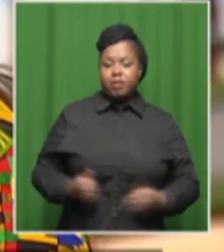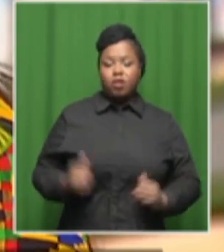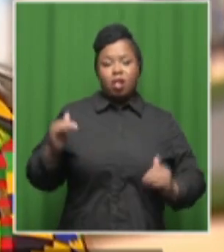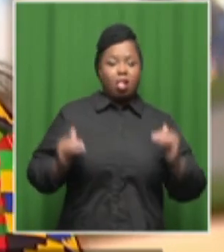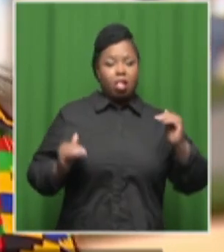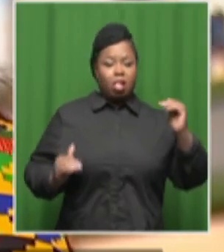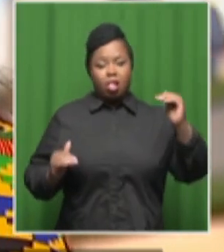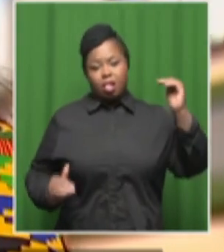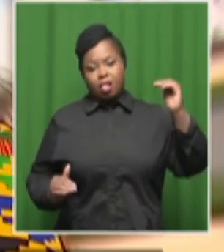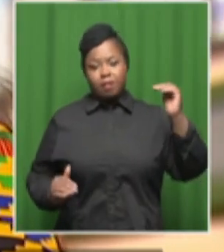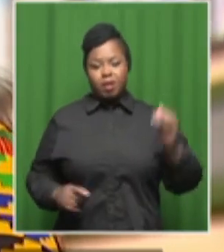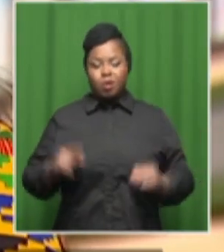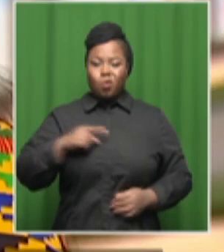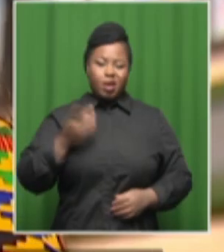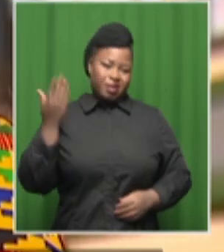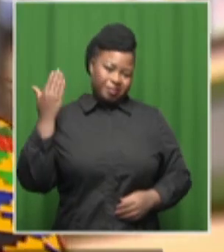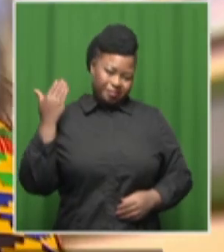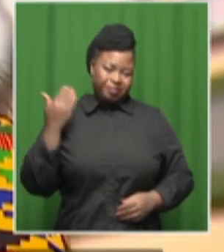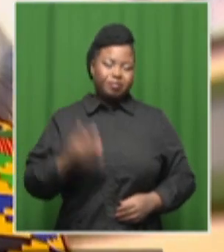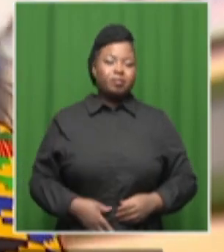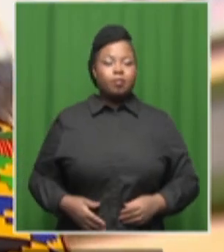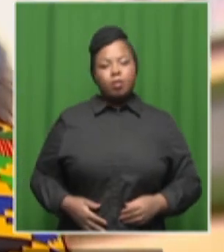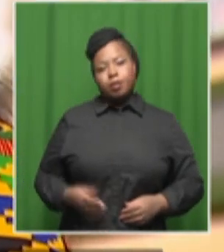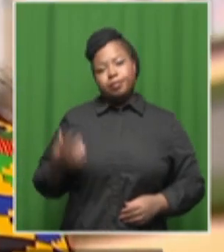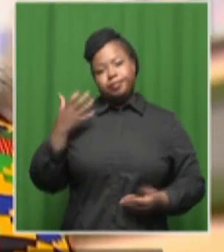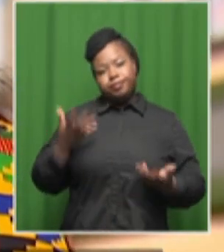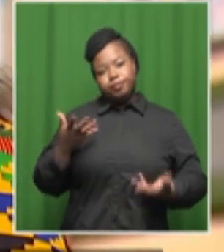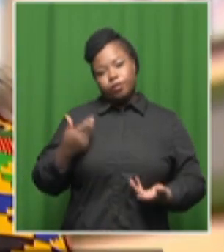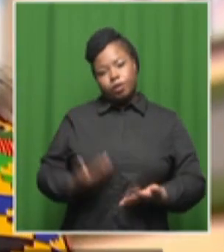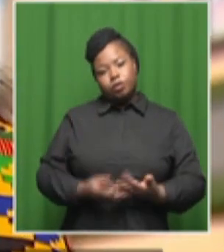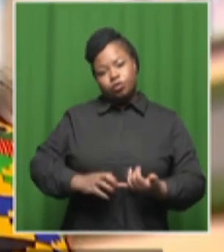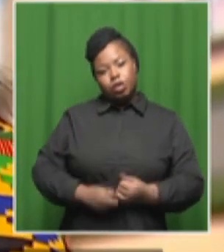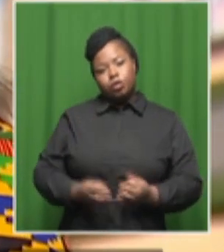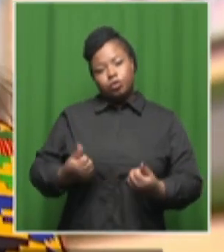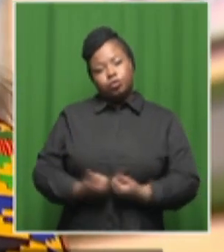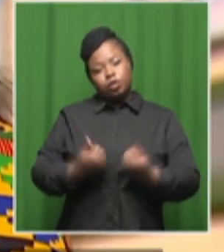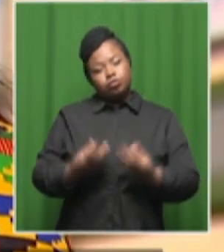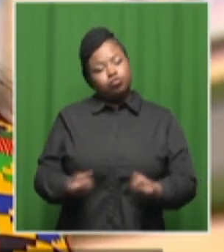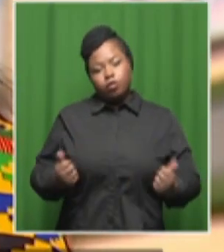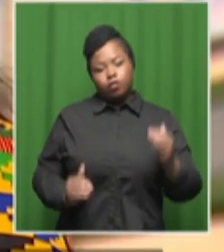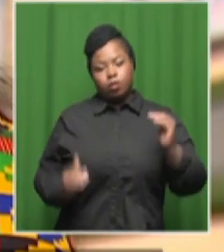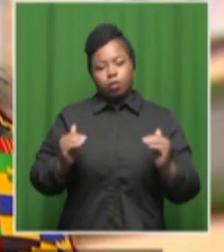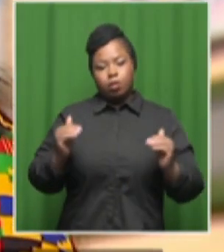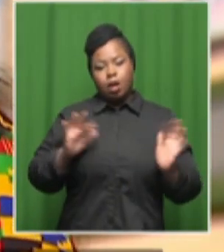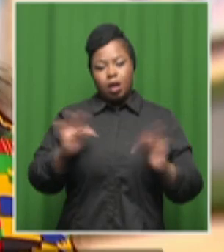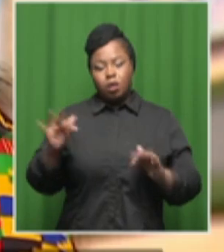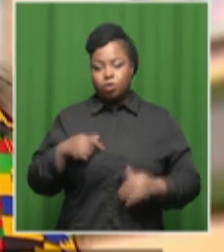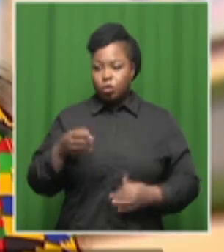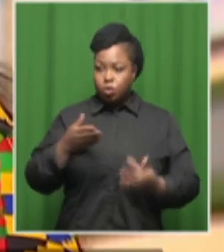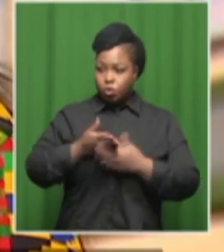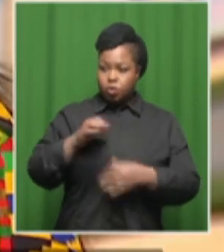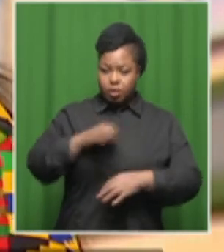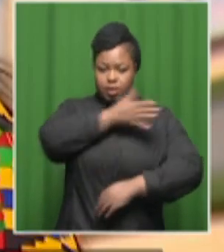and inequities as well, given the past. I wonder if you could speak to addressing some of those challenges through this initiative and through this